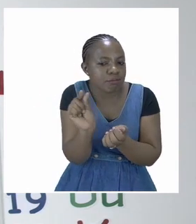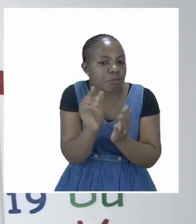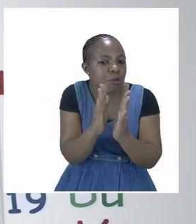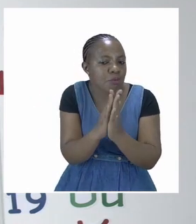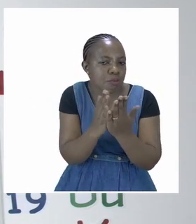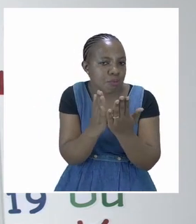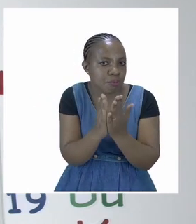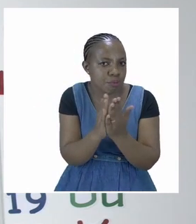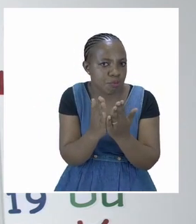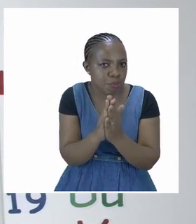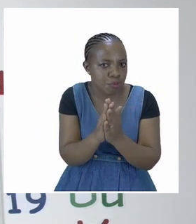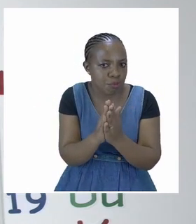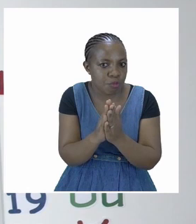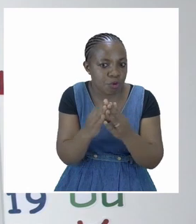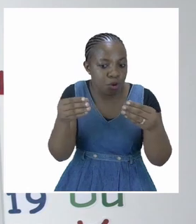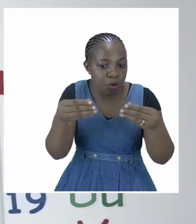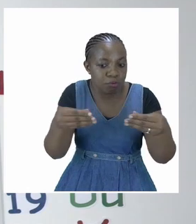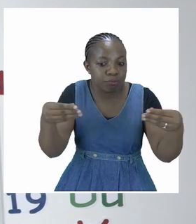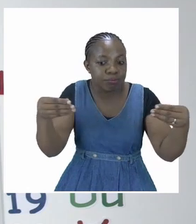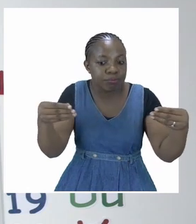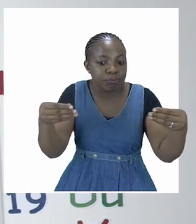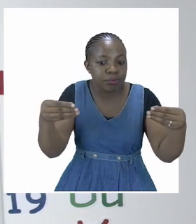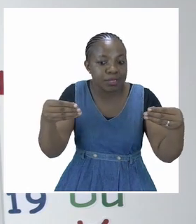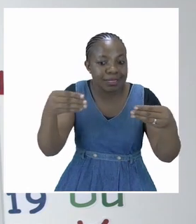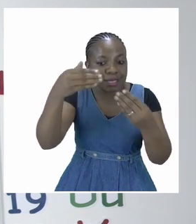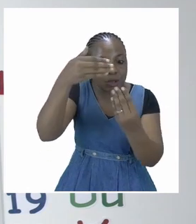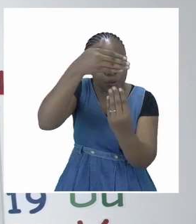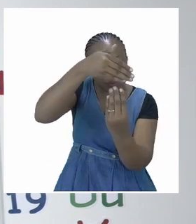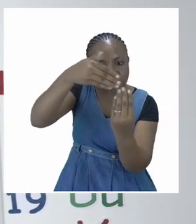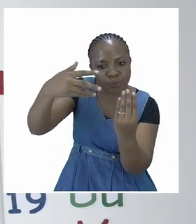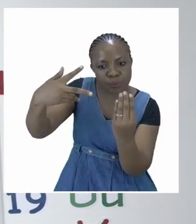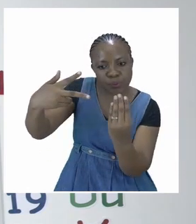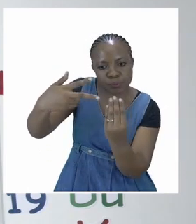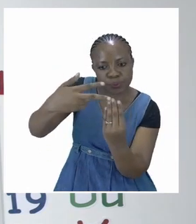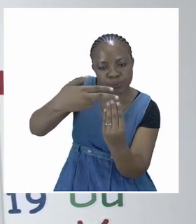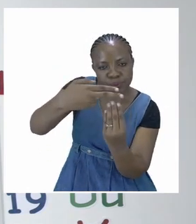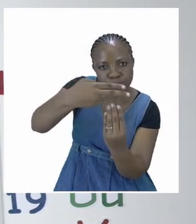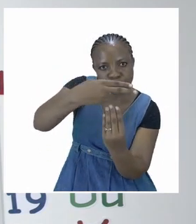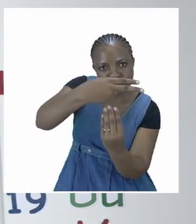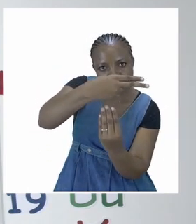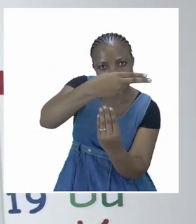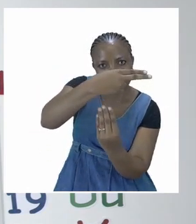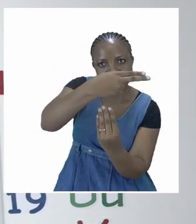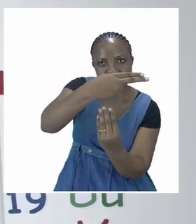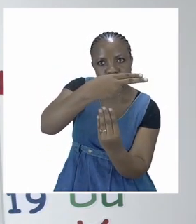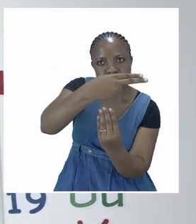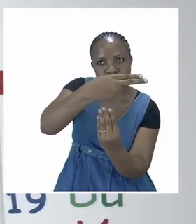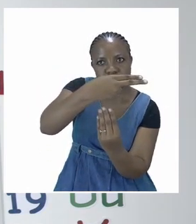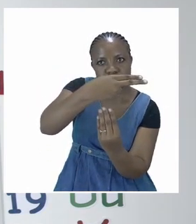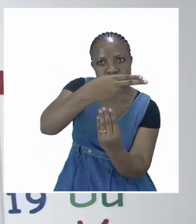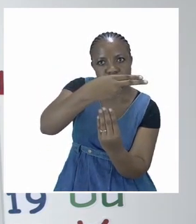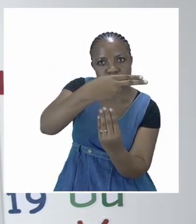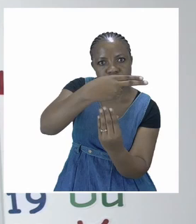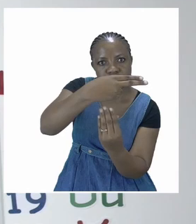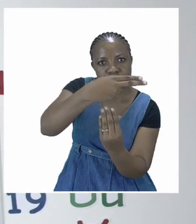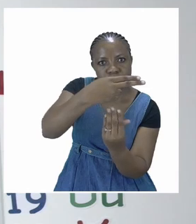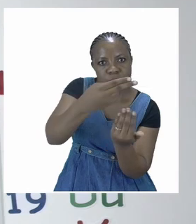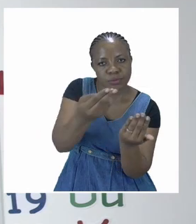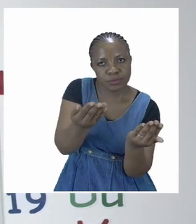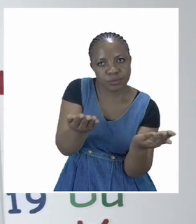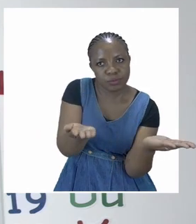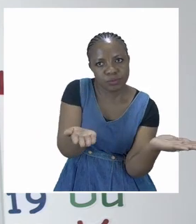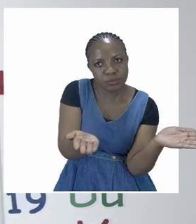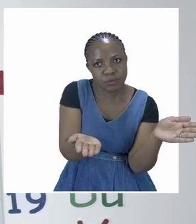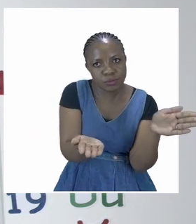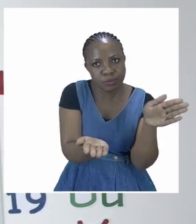booklet. Please cut the top of the lesson booklet with a pair of scissors and fold